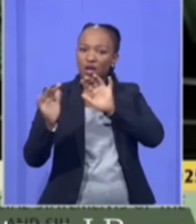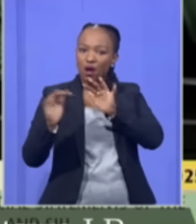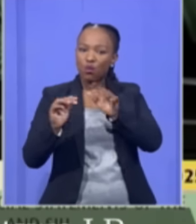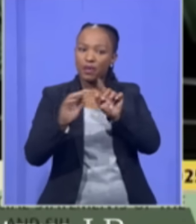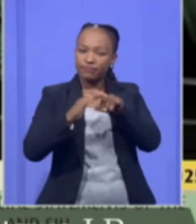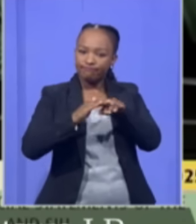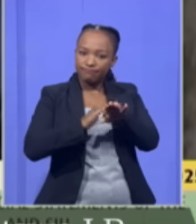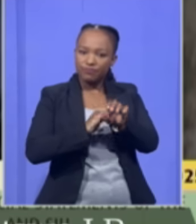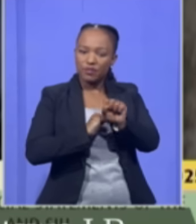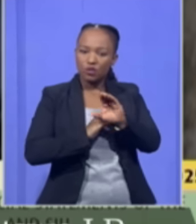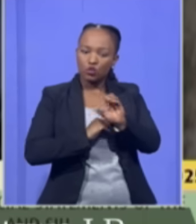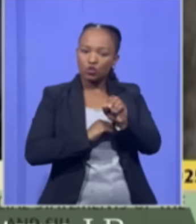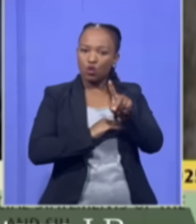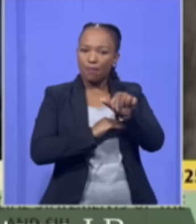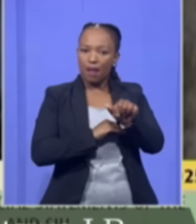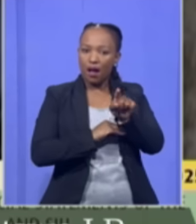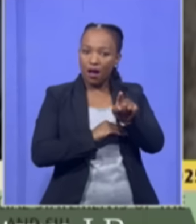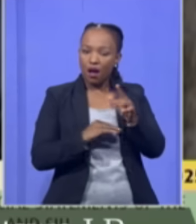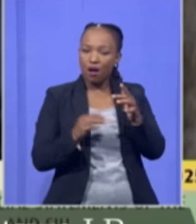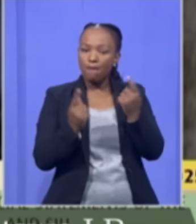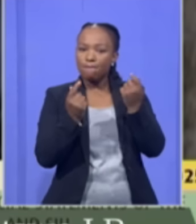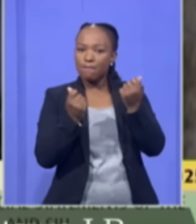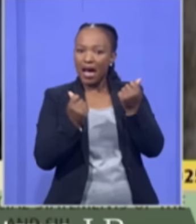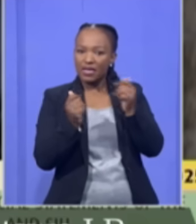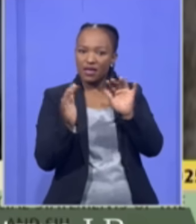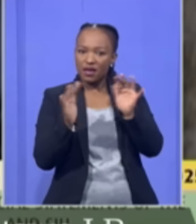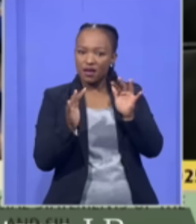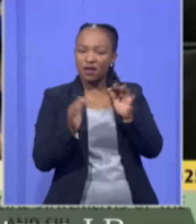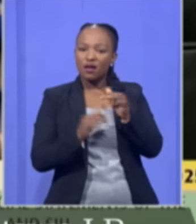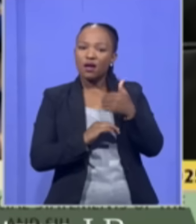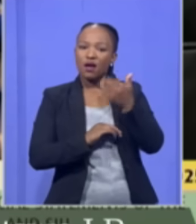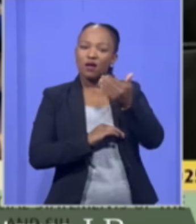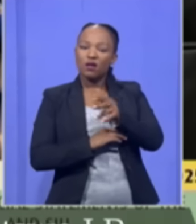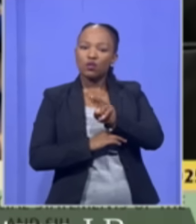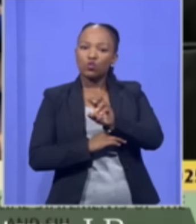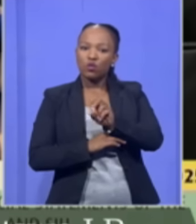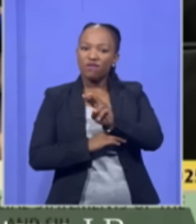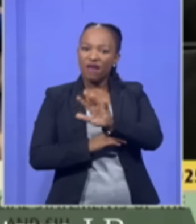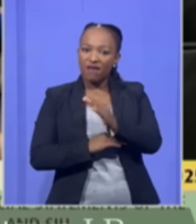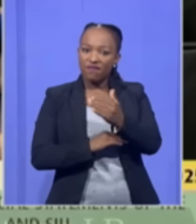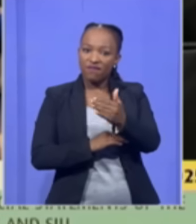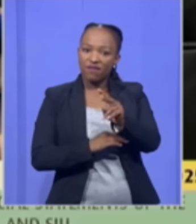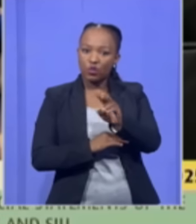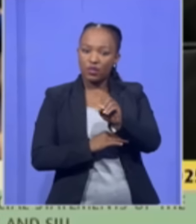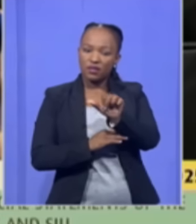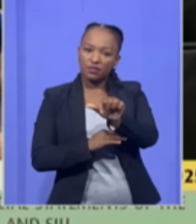ka mora ho tekwa ha puo ya ditekanyetso tsa ditjhelete tsa 2025 le 2026.